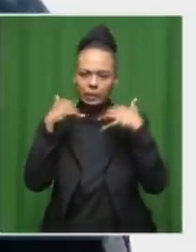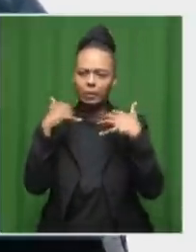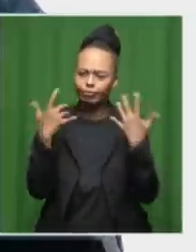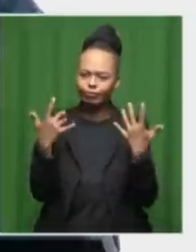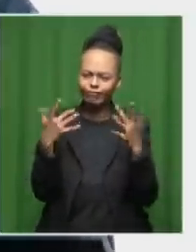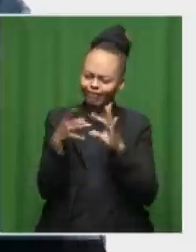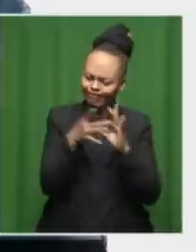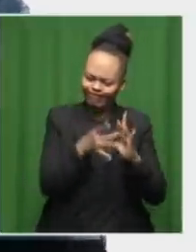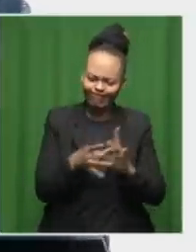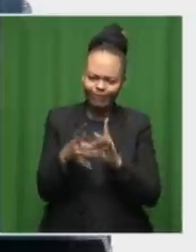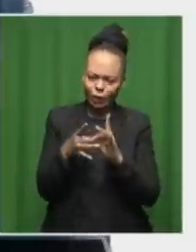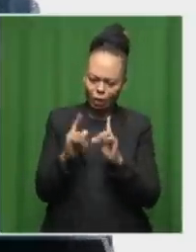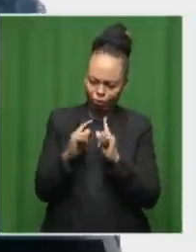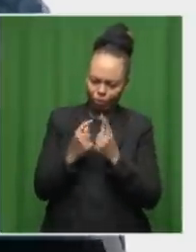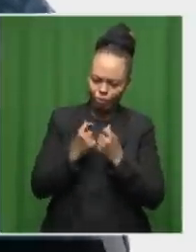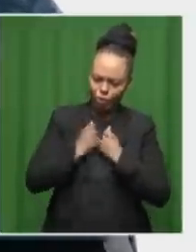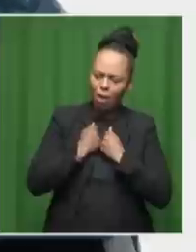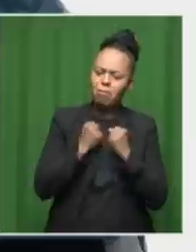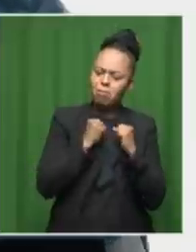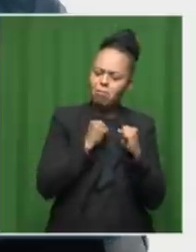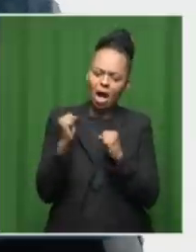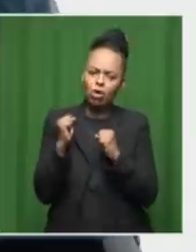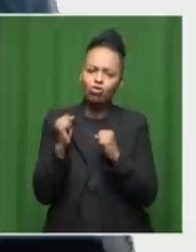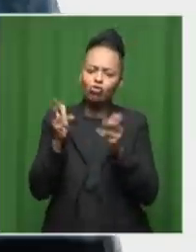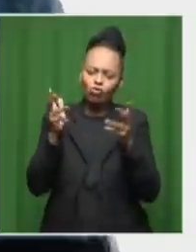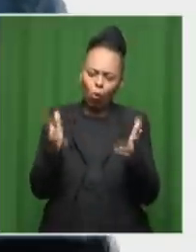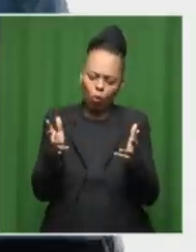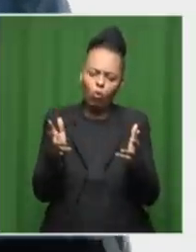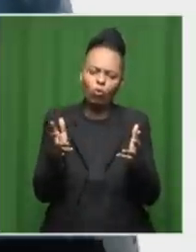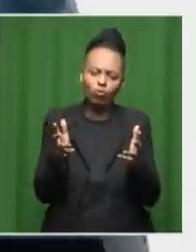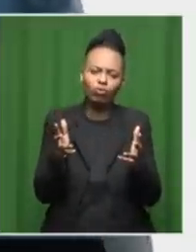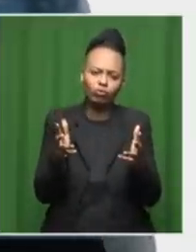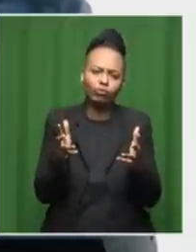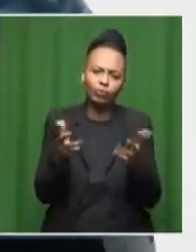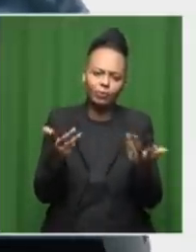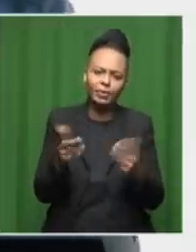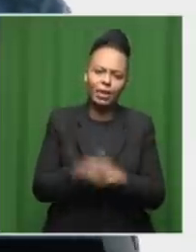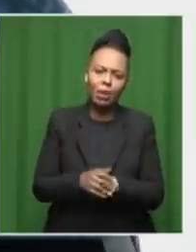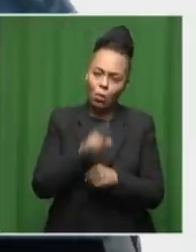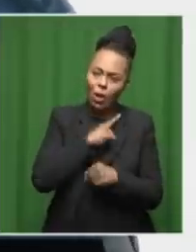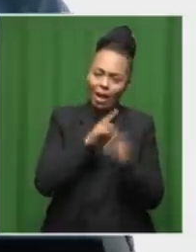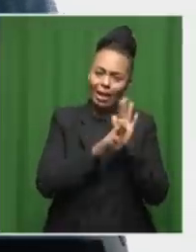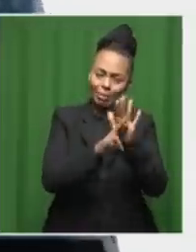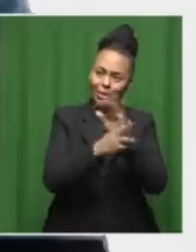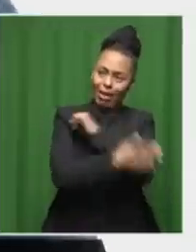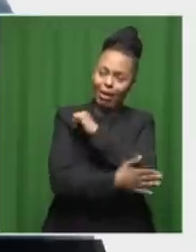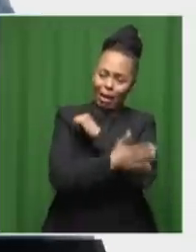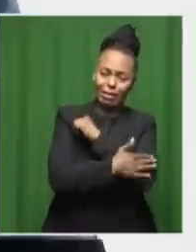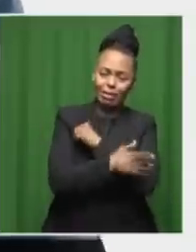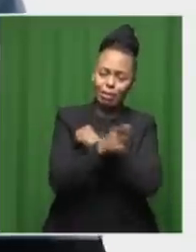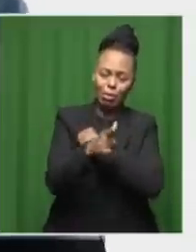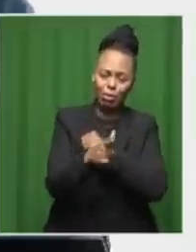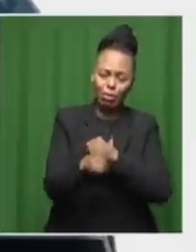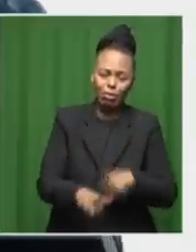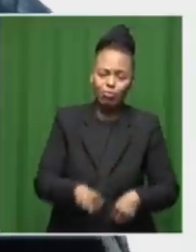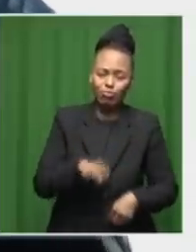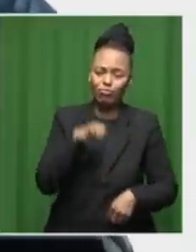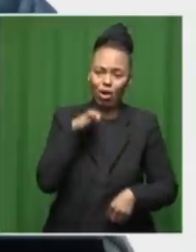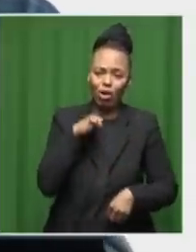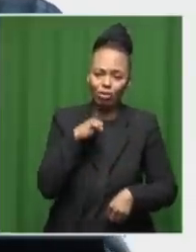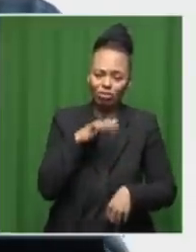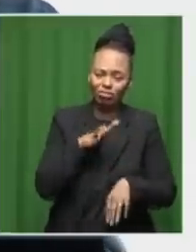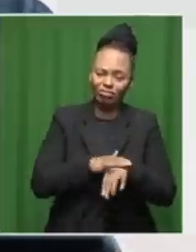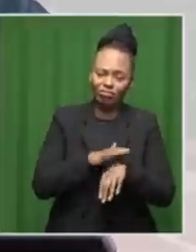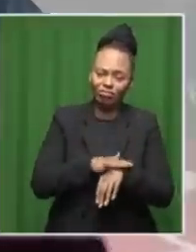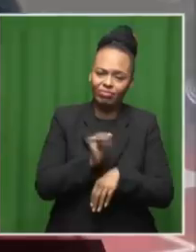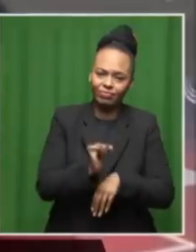that's what you want as a group going into such a big tournament, especially representing your country as well. You saw a lot of